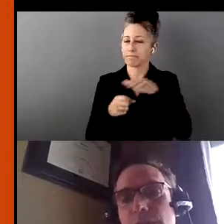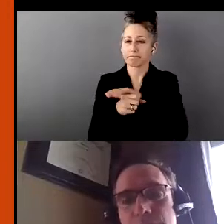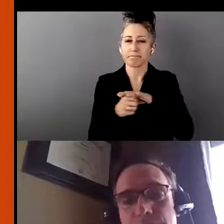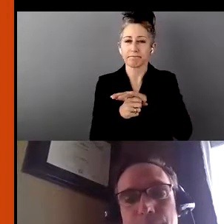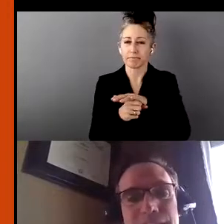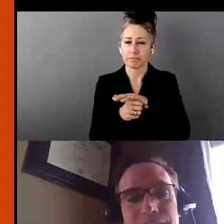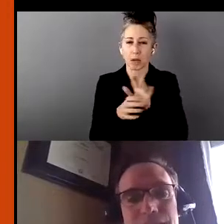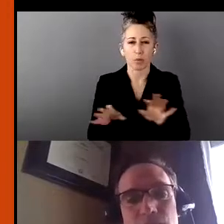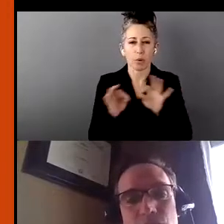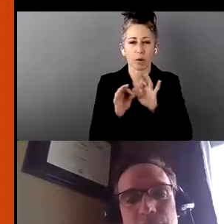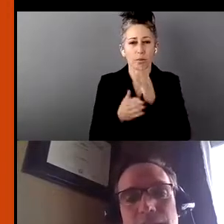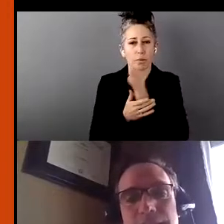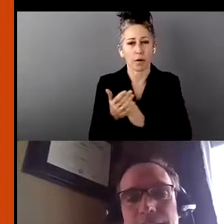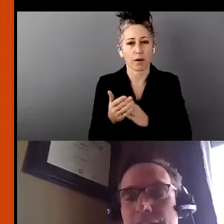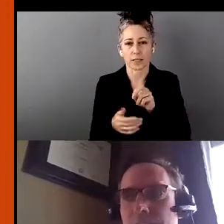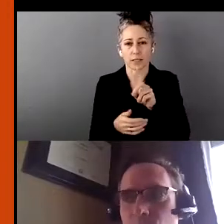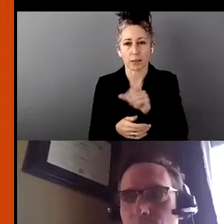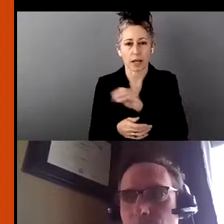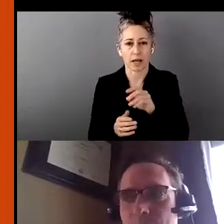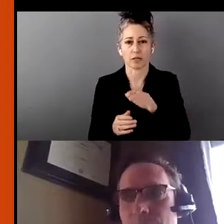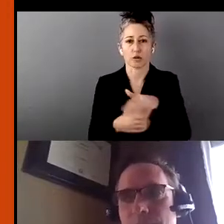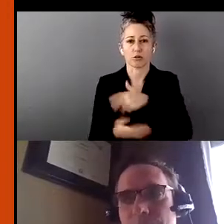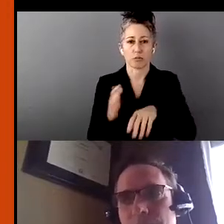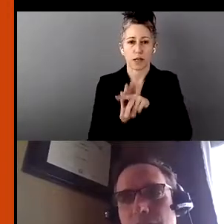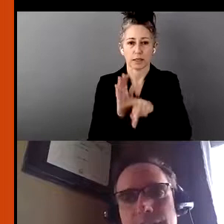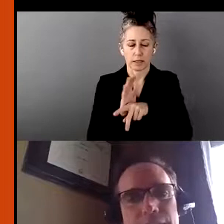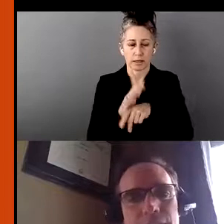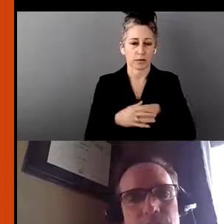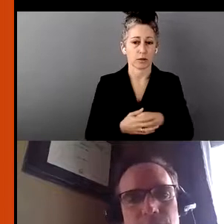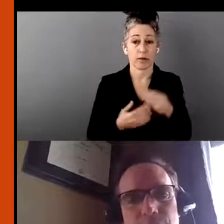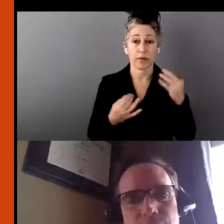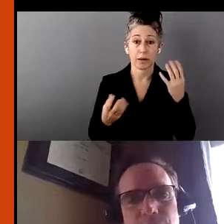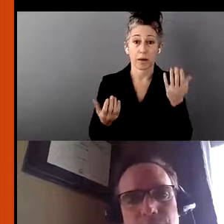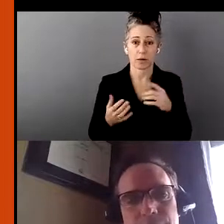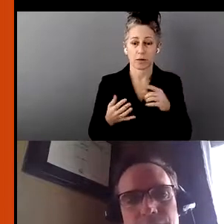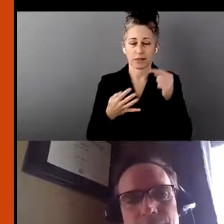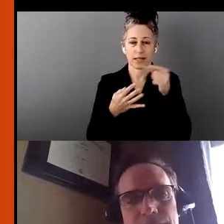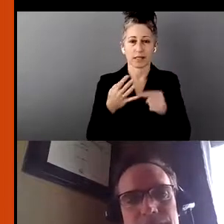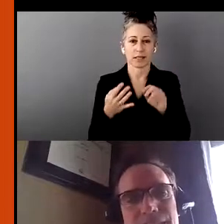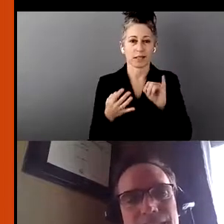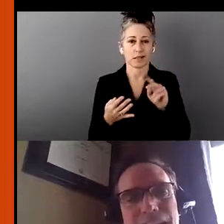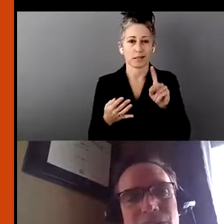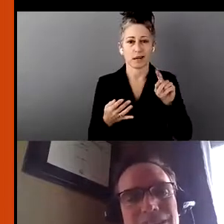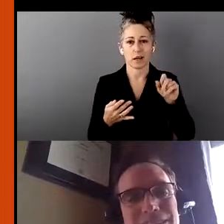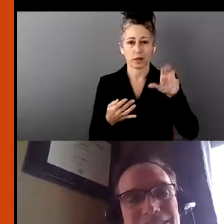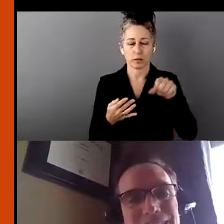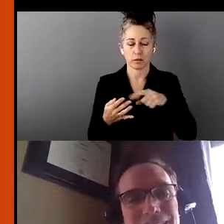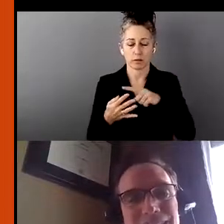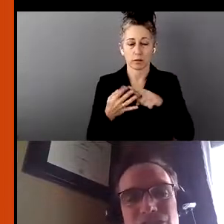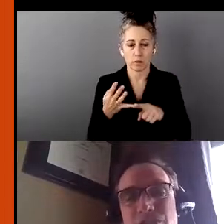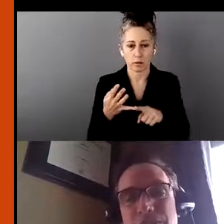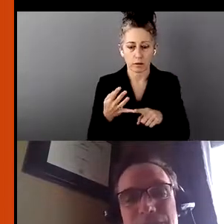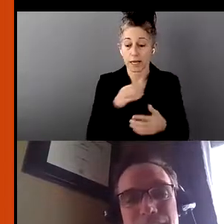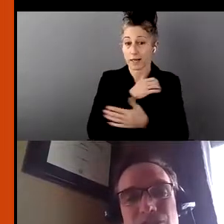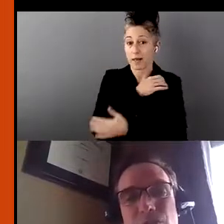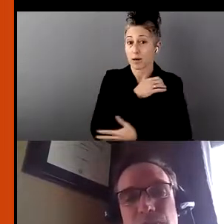through disability and social policy. And when you think about the indicators, particularly earlier in the conference, the county and the state data